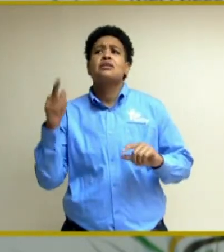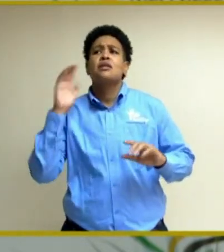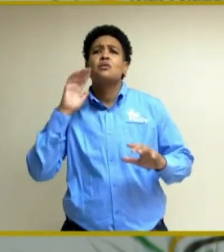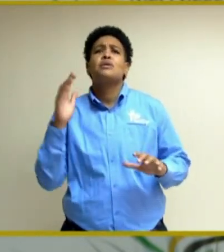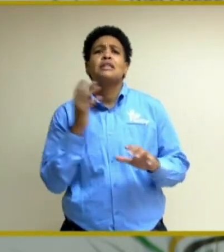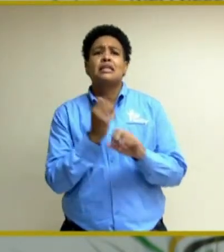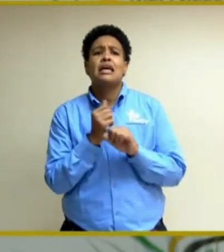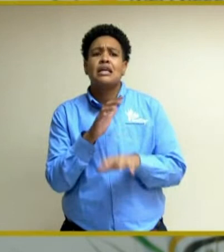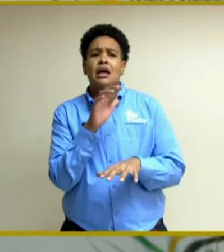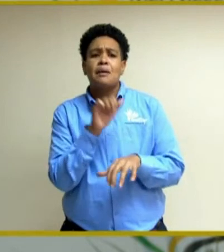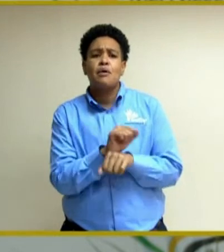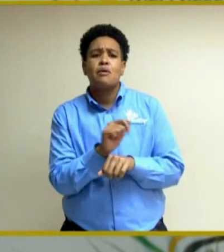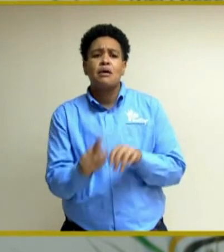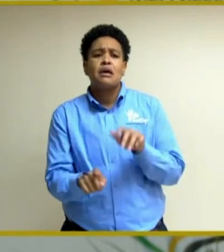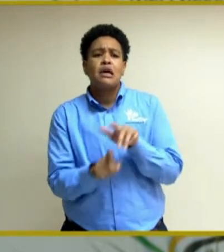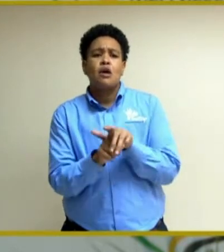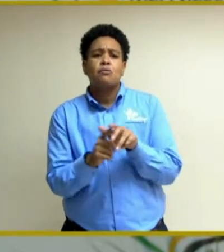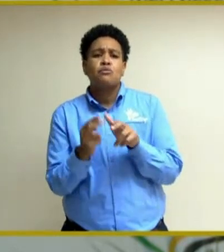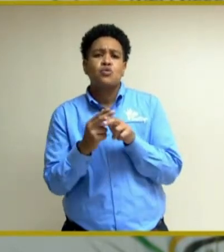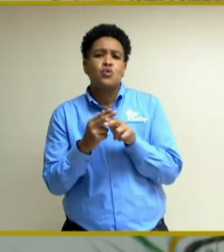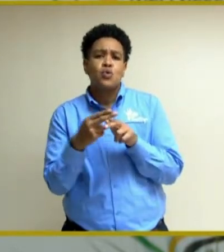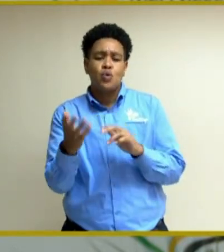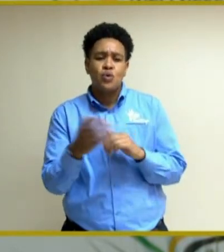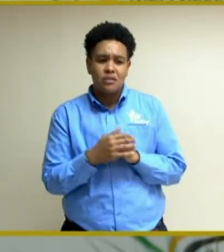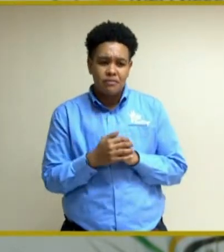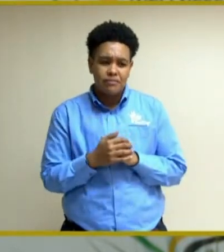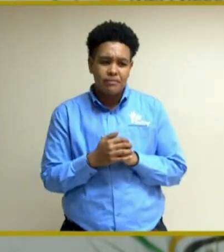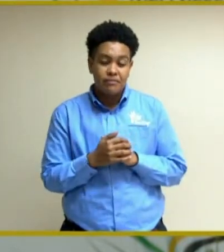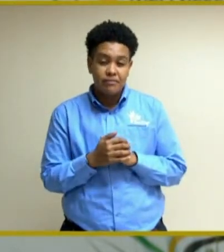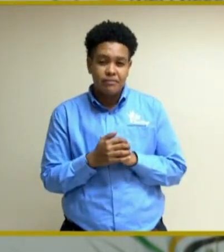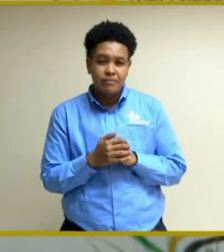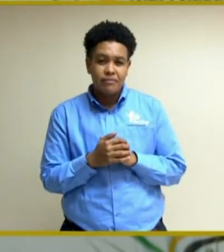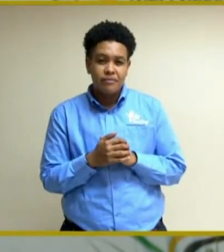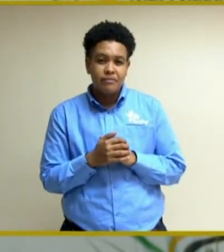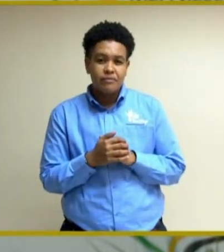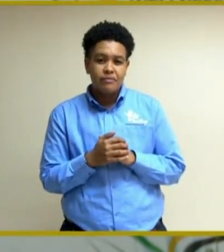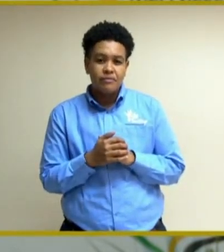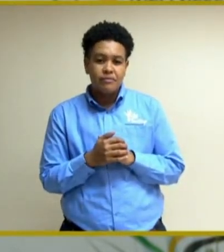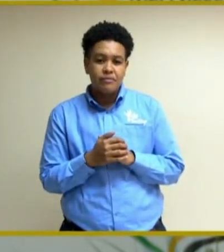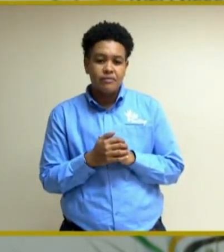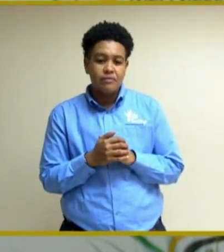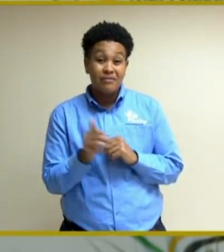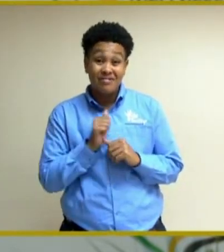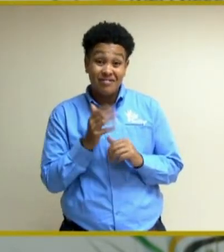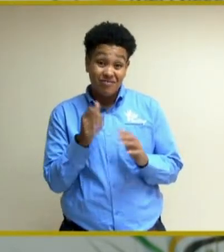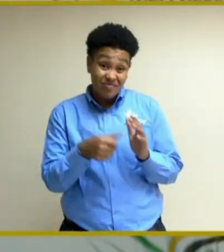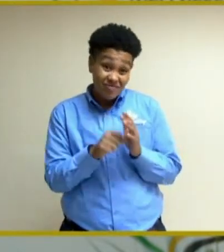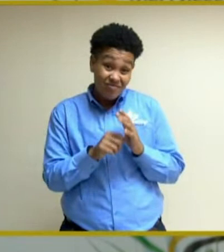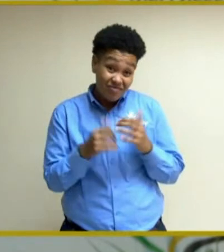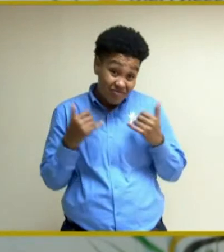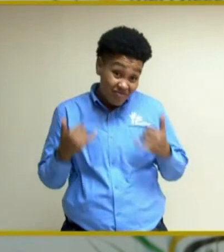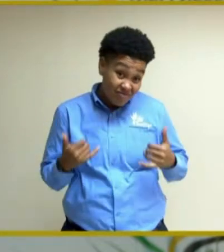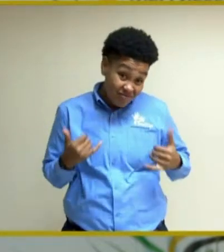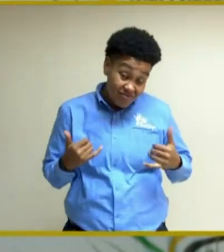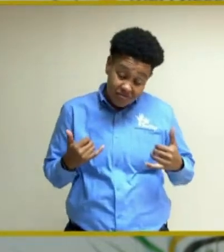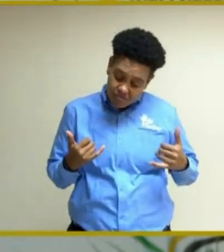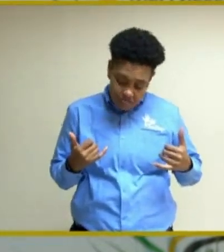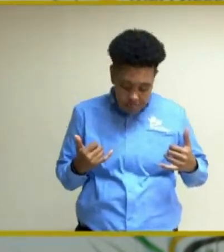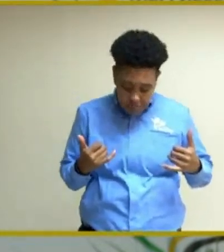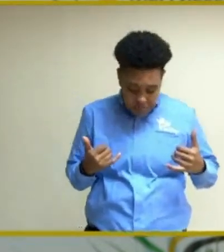get appointments coming up soon. I just want to stress that right now, the